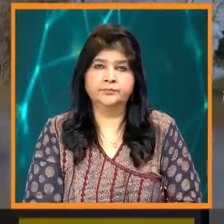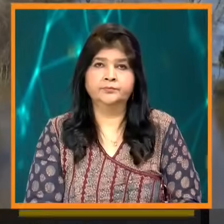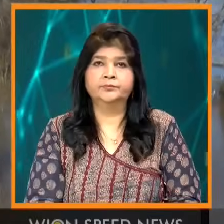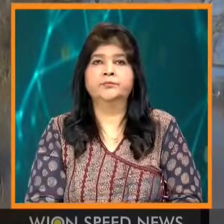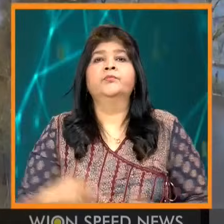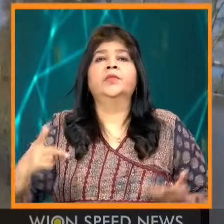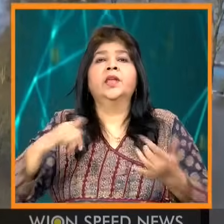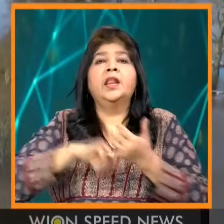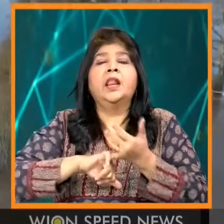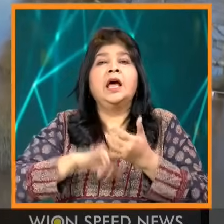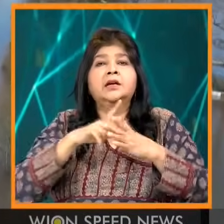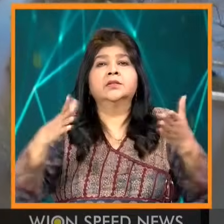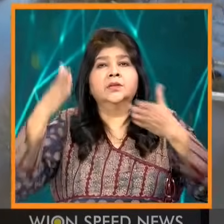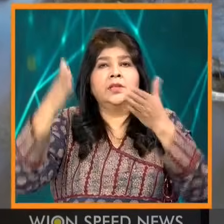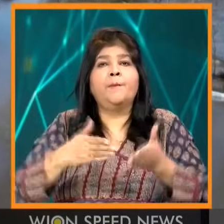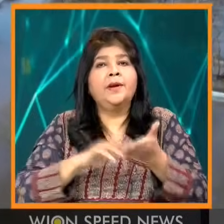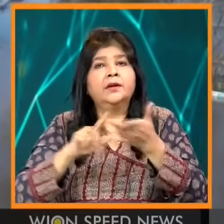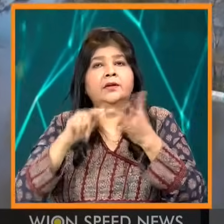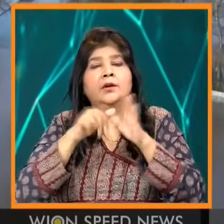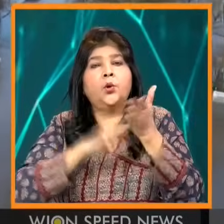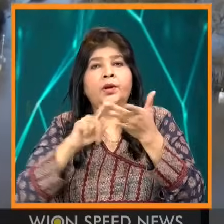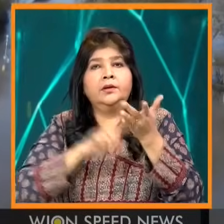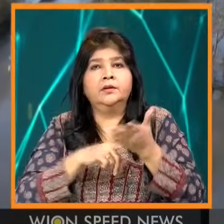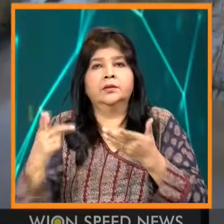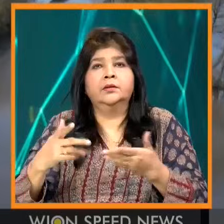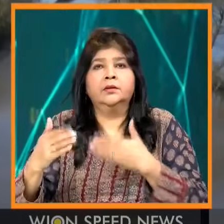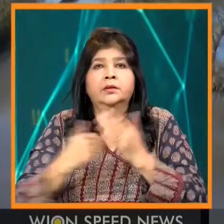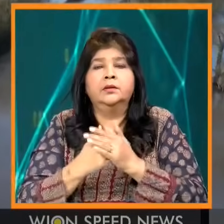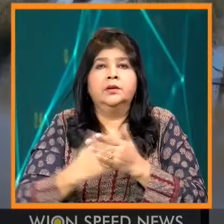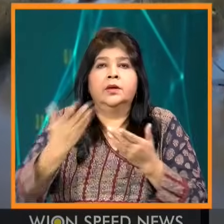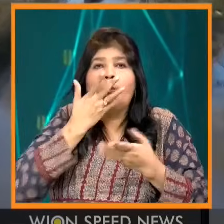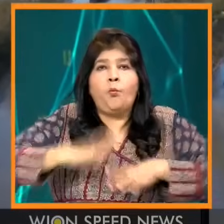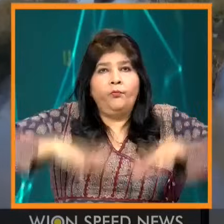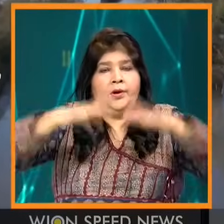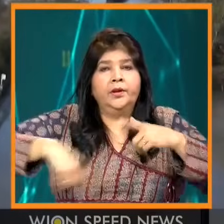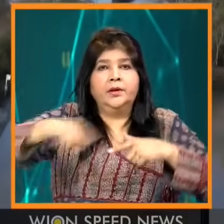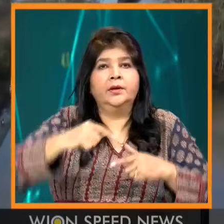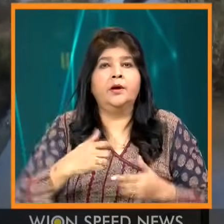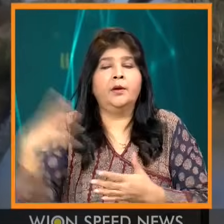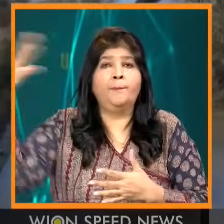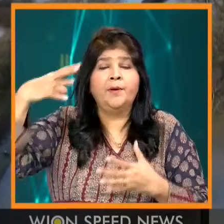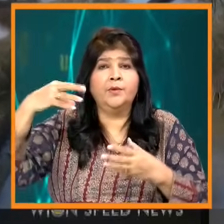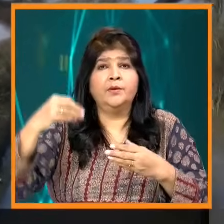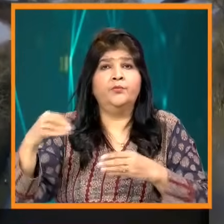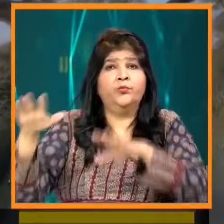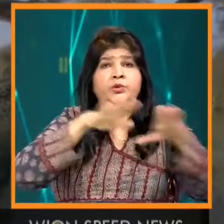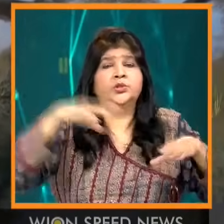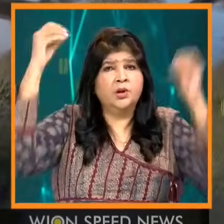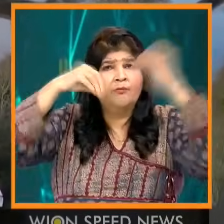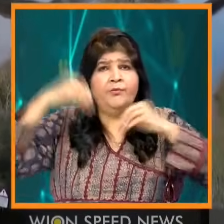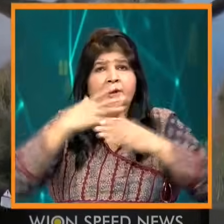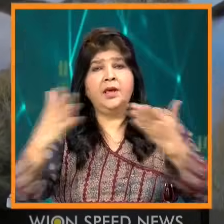Large swaths of the Midlands county of Nottingham's Higher continue to be flooded following a powerful storm and a week of